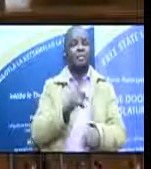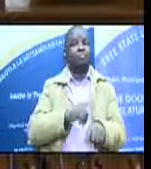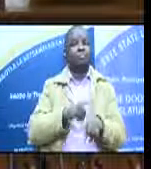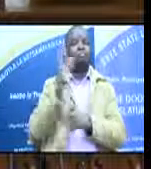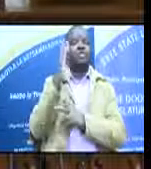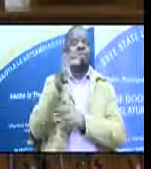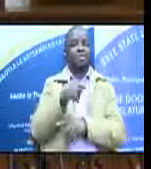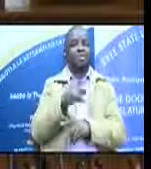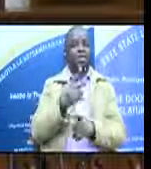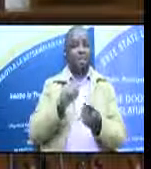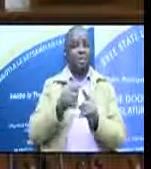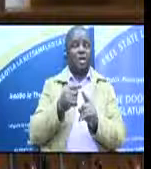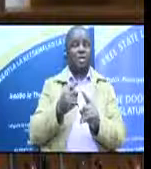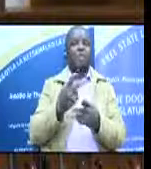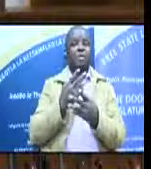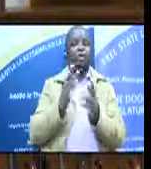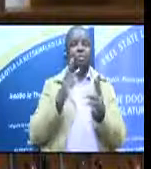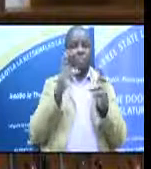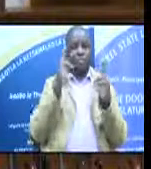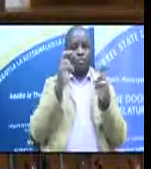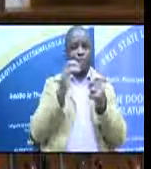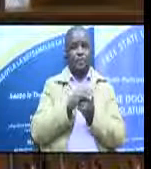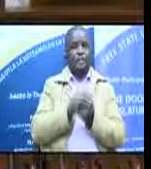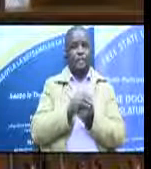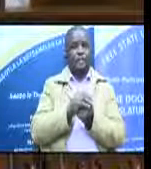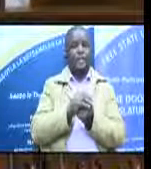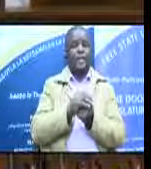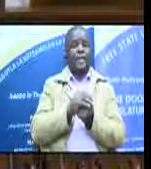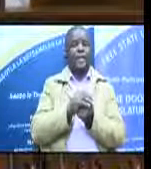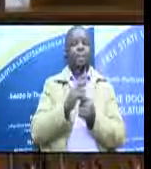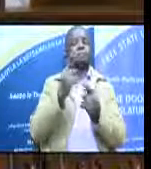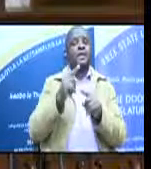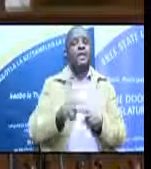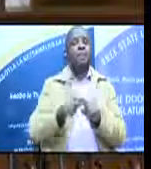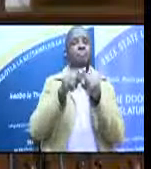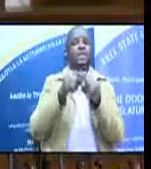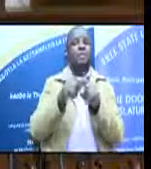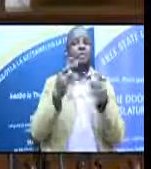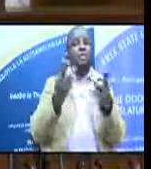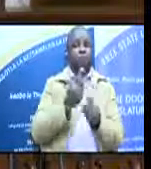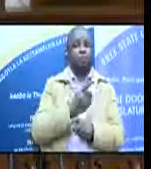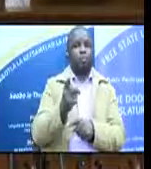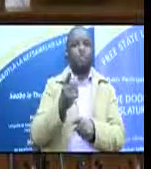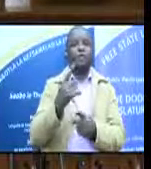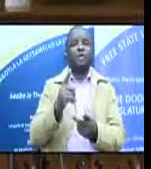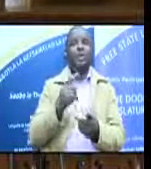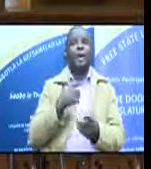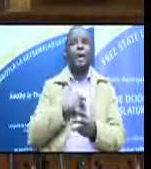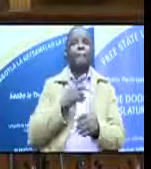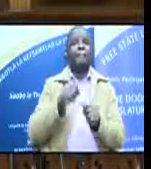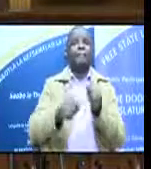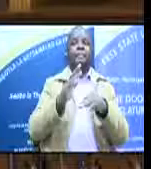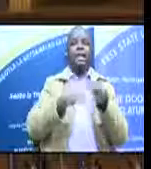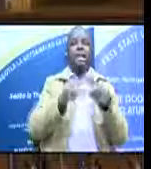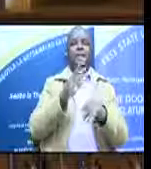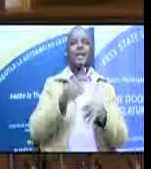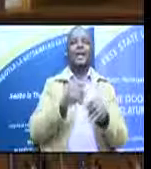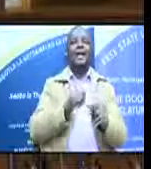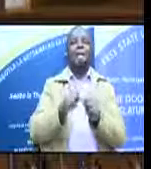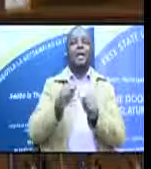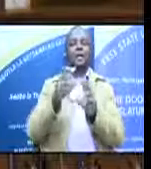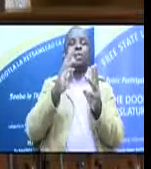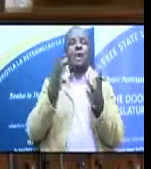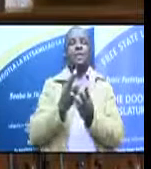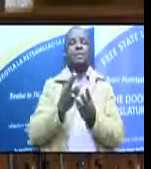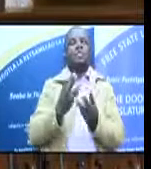addresses when he said, open quote, it is in your hands to make the better world for all who live in it,